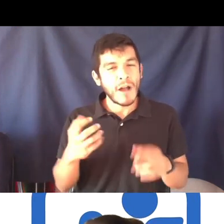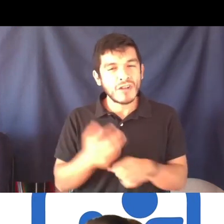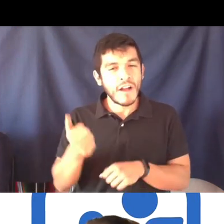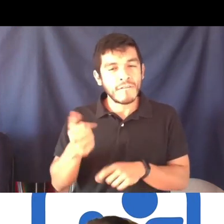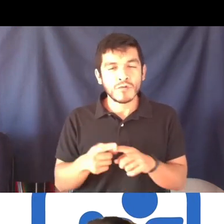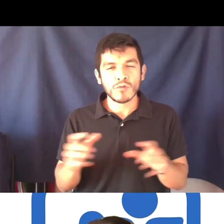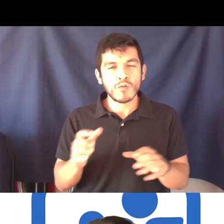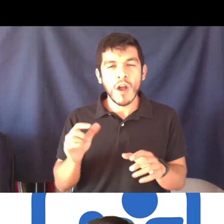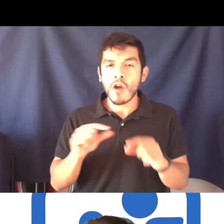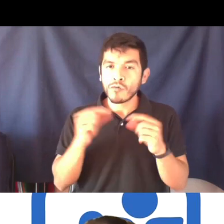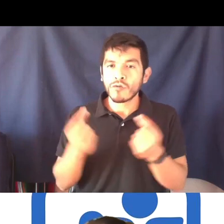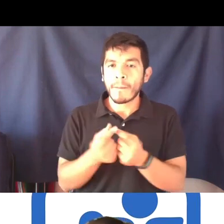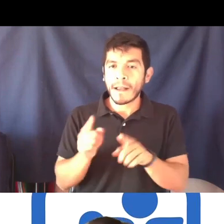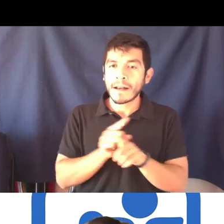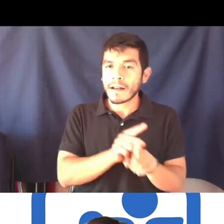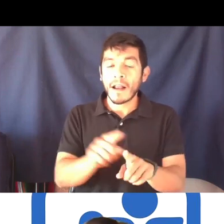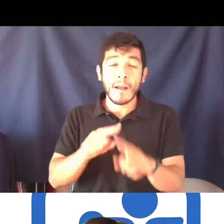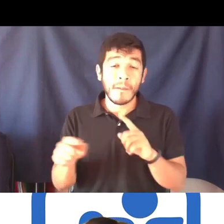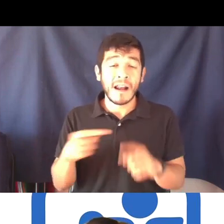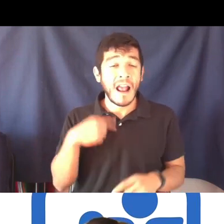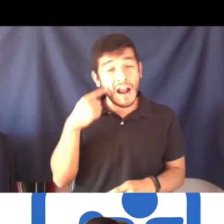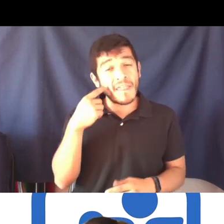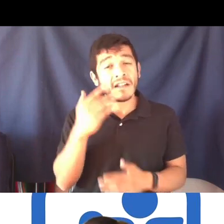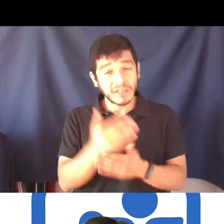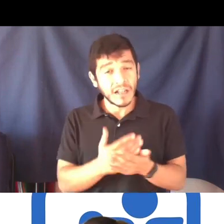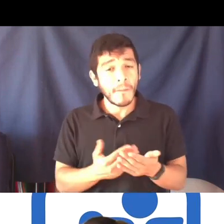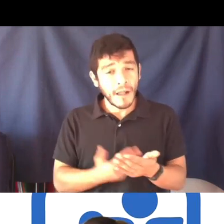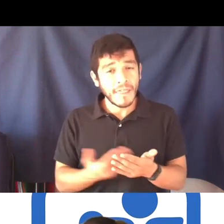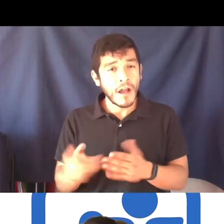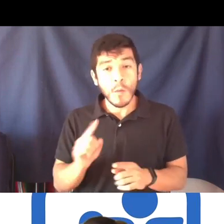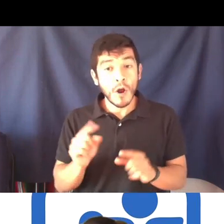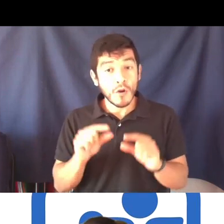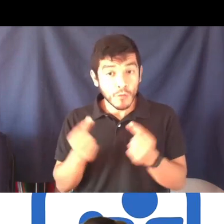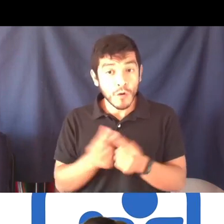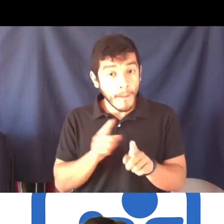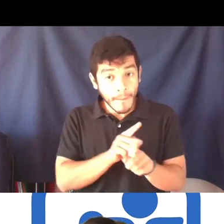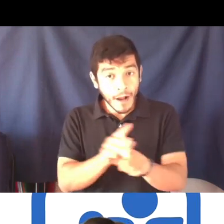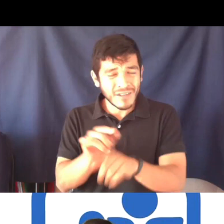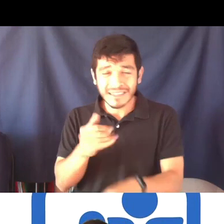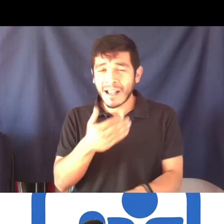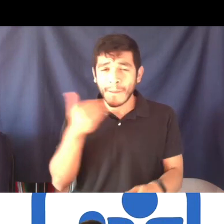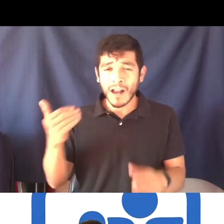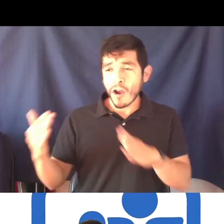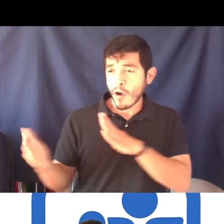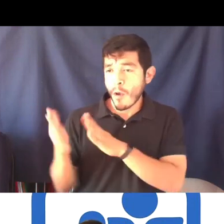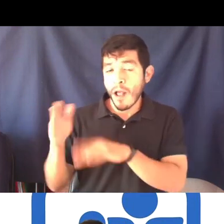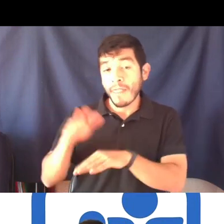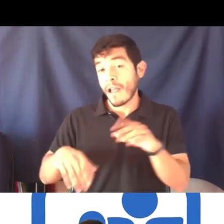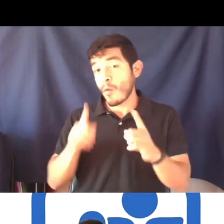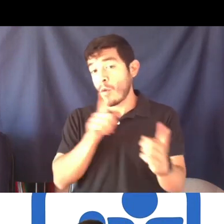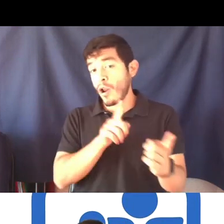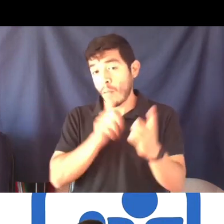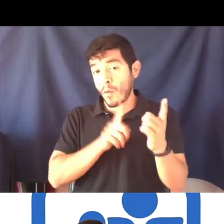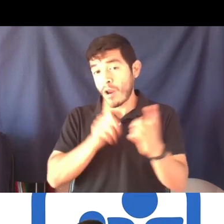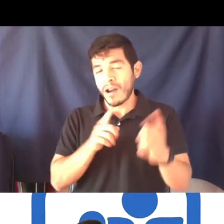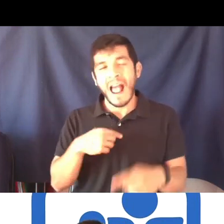for group mentoring, but I think there are some things where group mentoring is a better approach than one-to-one. I think particularly for